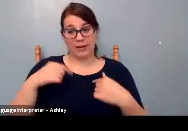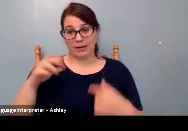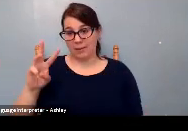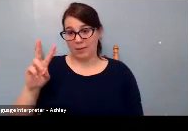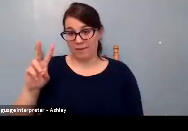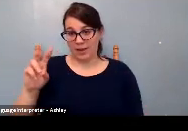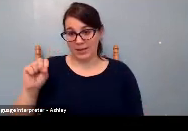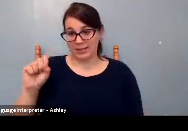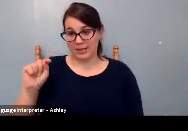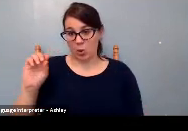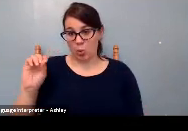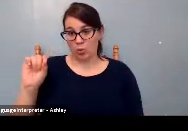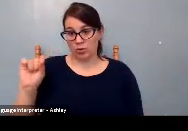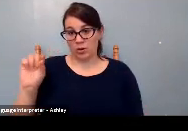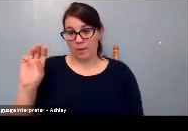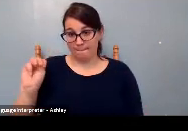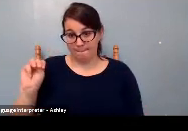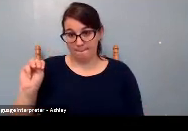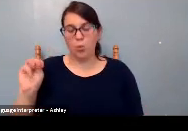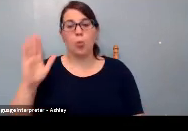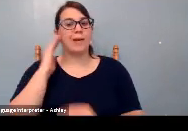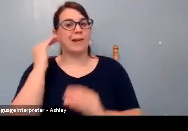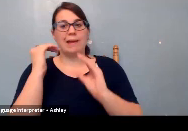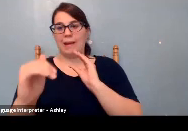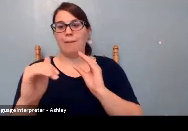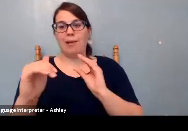wvable@wvsto.com, and I'll be happy to mail you a batch.